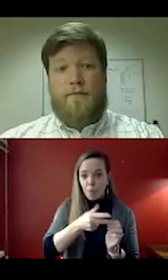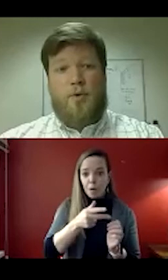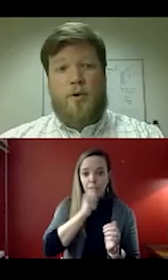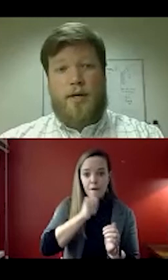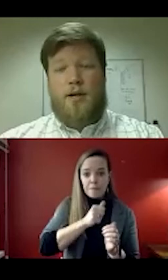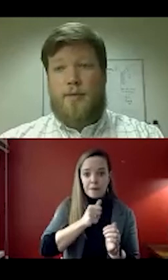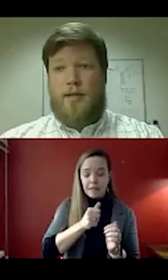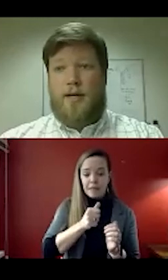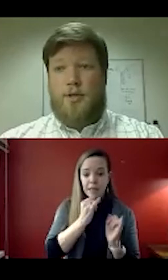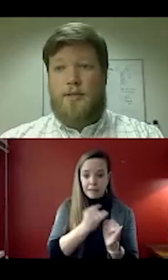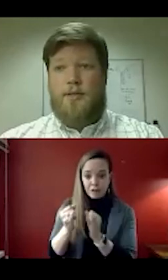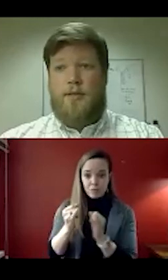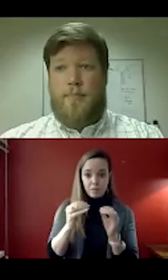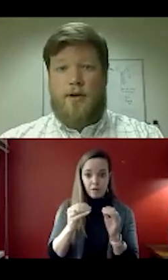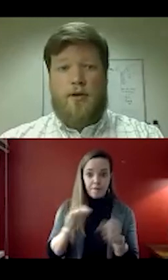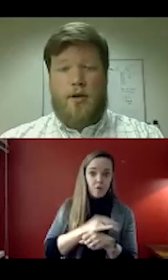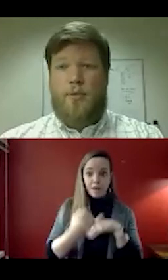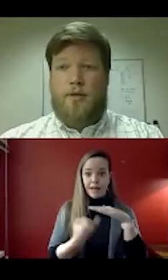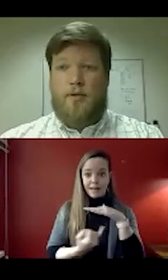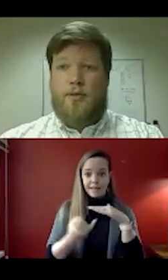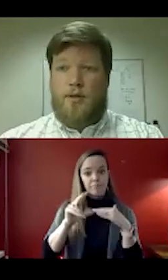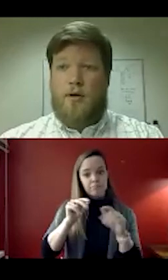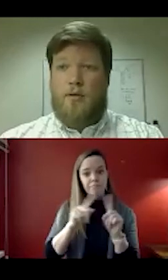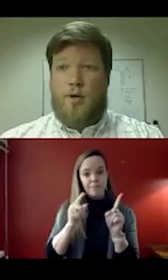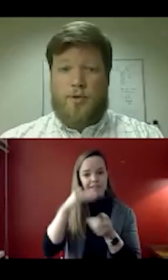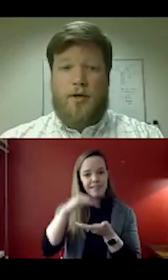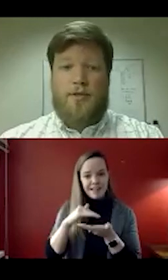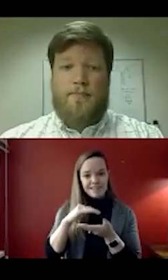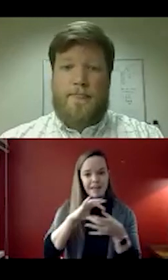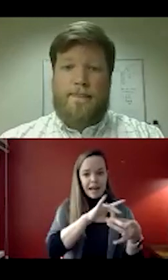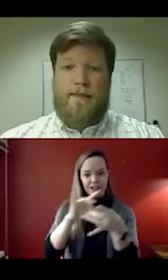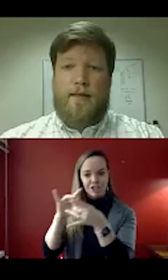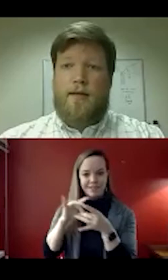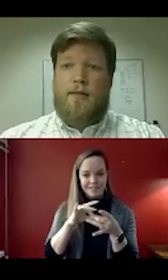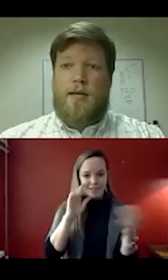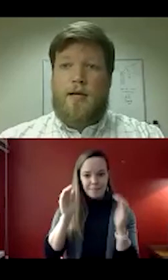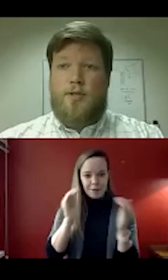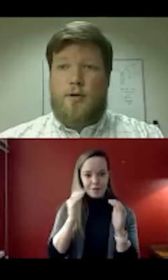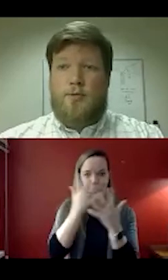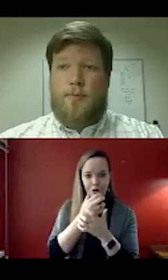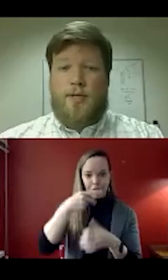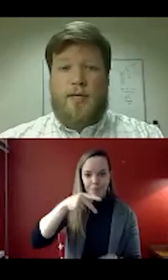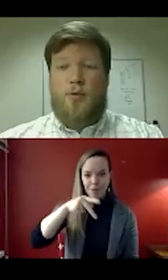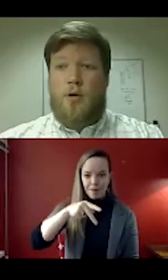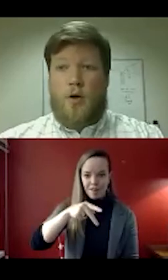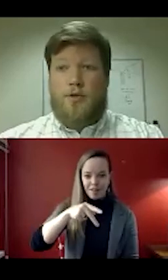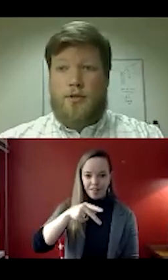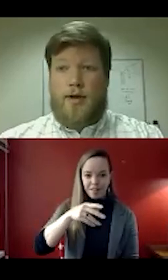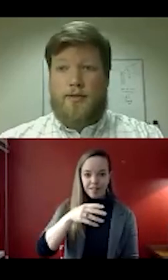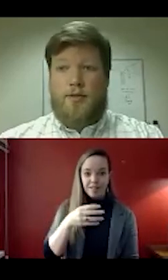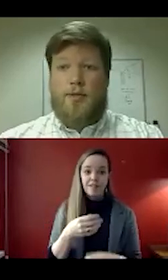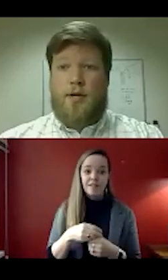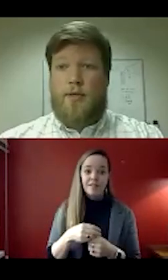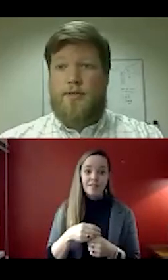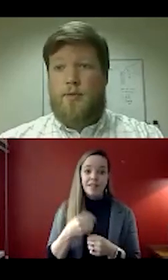have fewer incoming connections than the better coping nodes, the darker purple nodes. The yellow circles represent people who are also